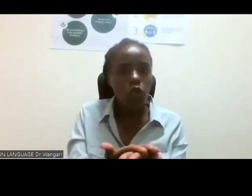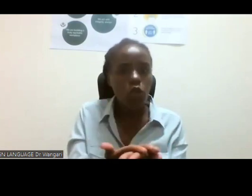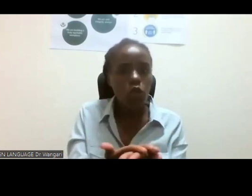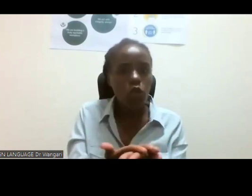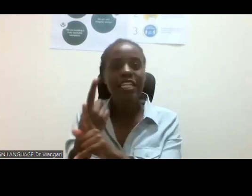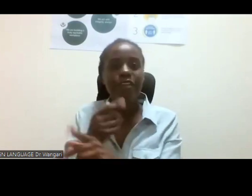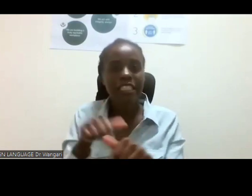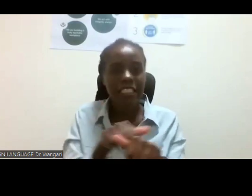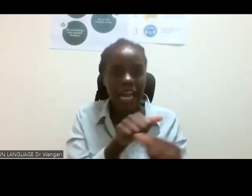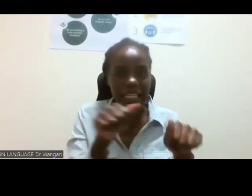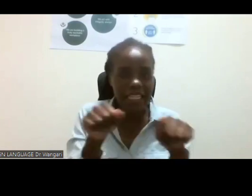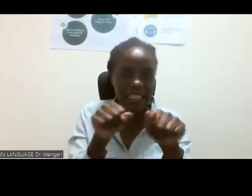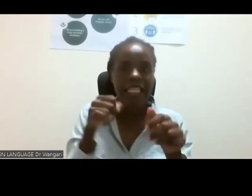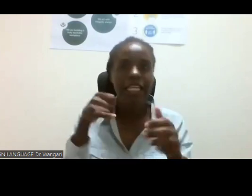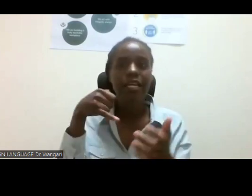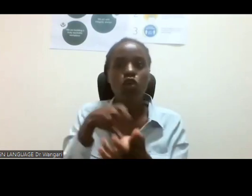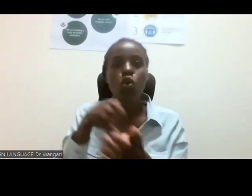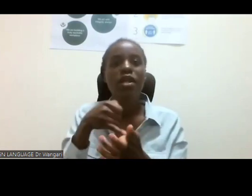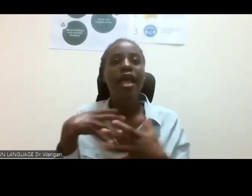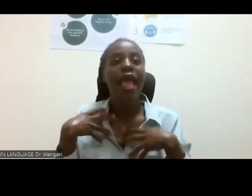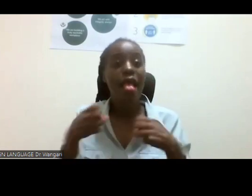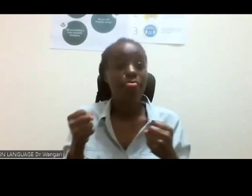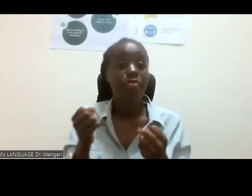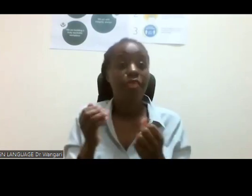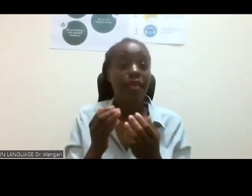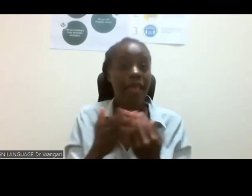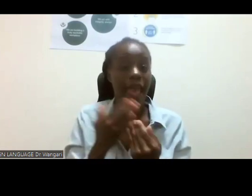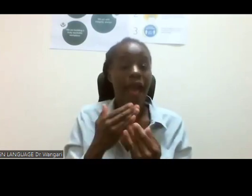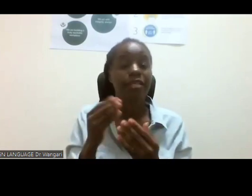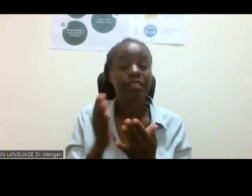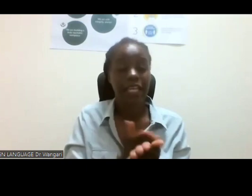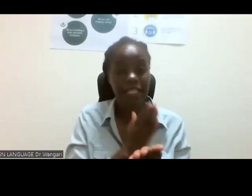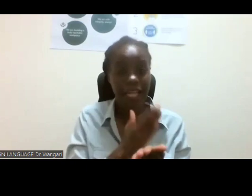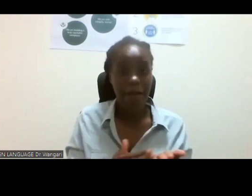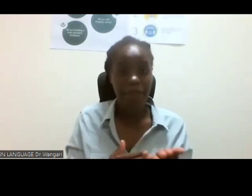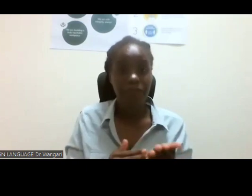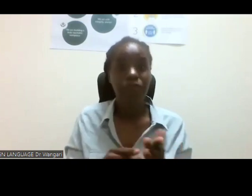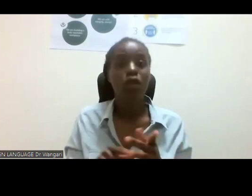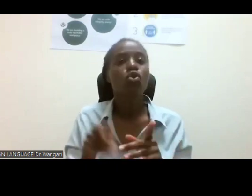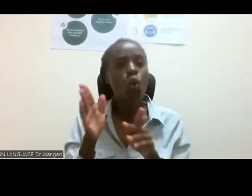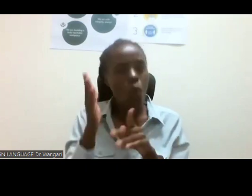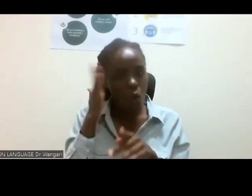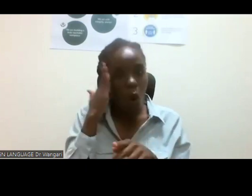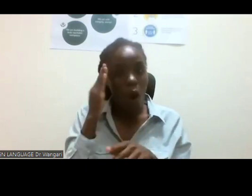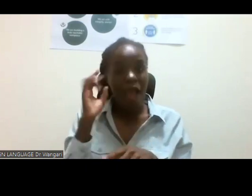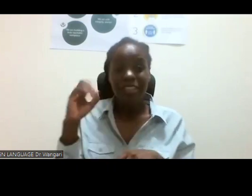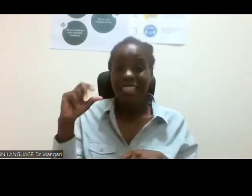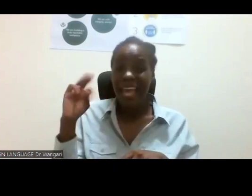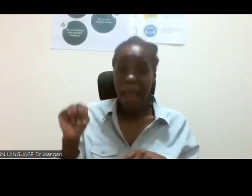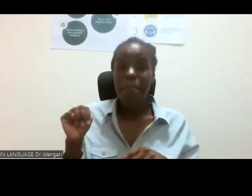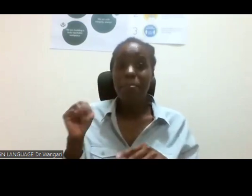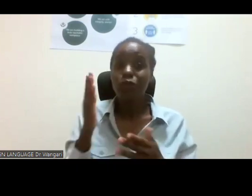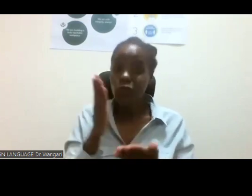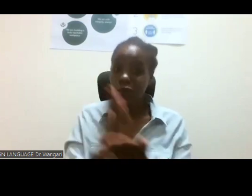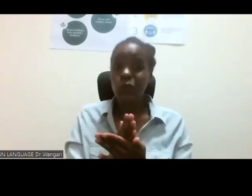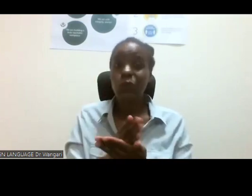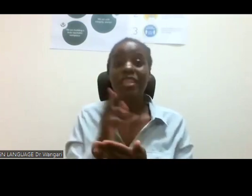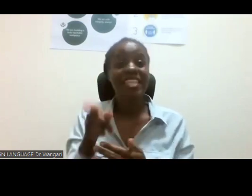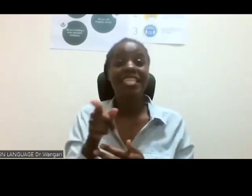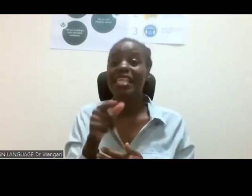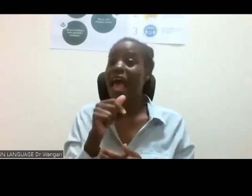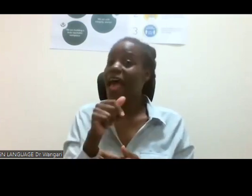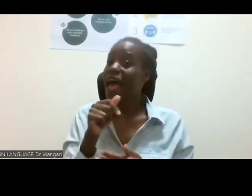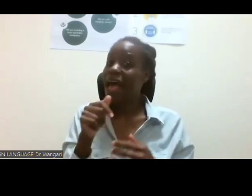the health sector. Female genital mutilation and its medicalization is a crime in Kenya. The law Prohibition